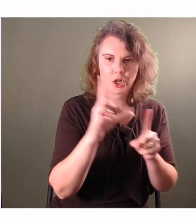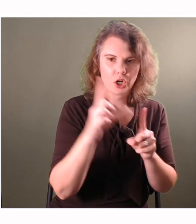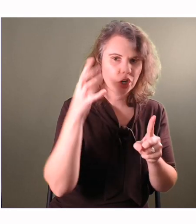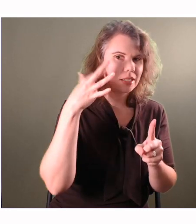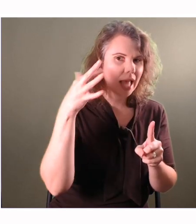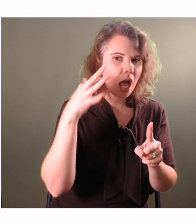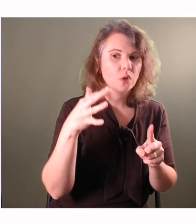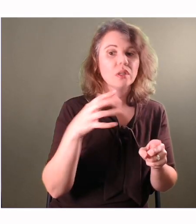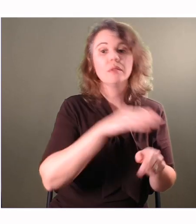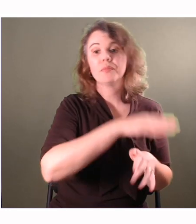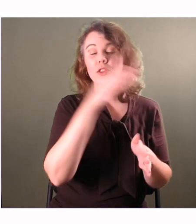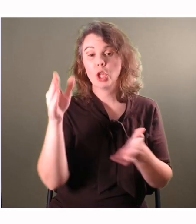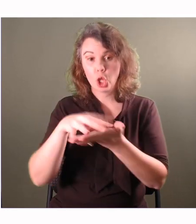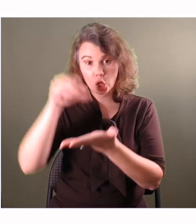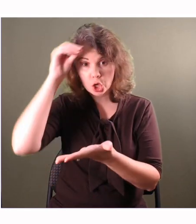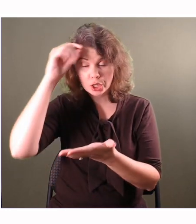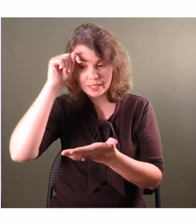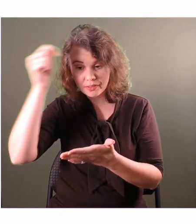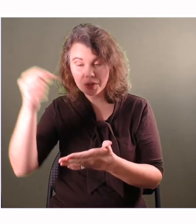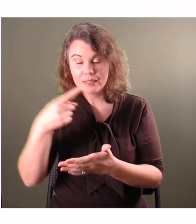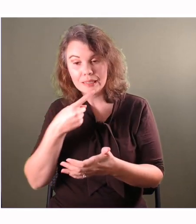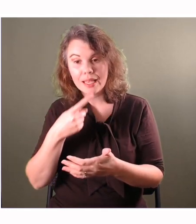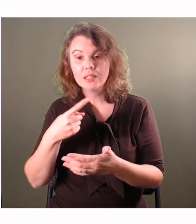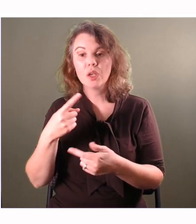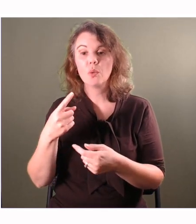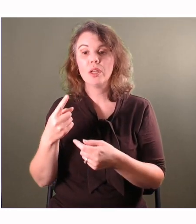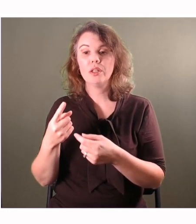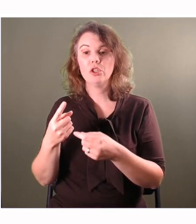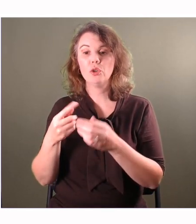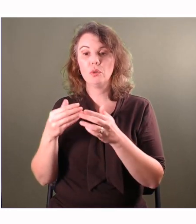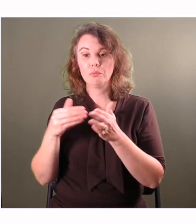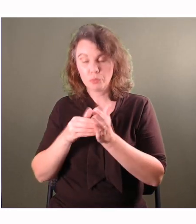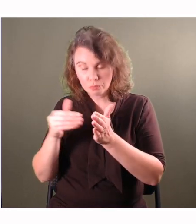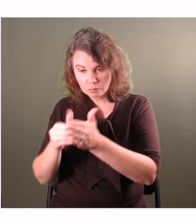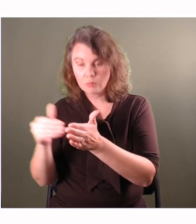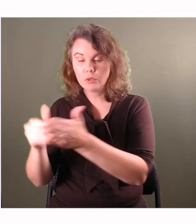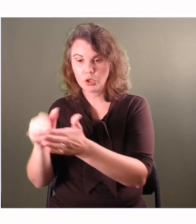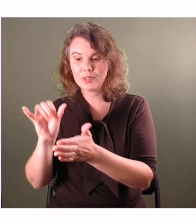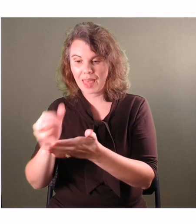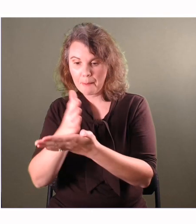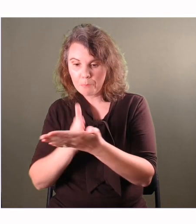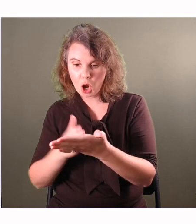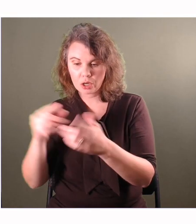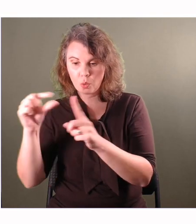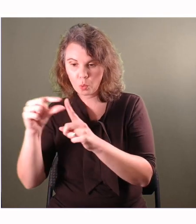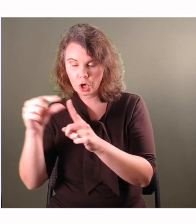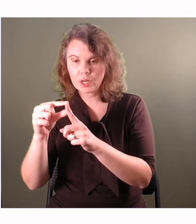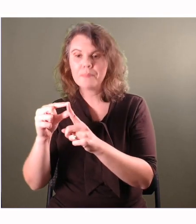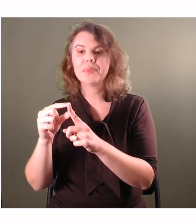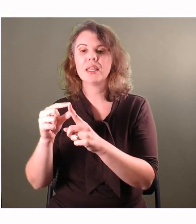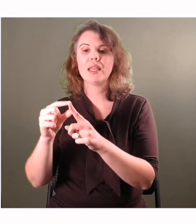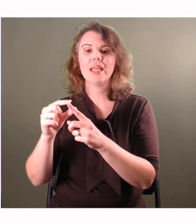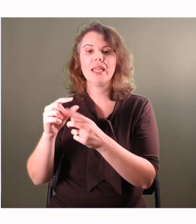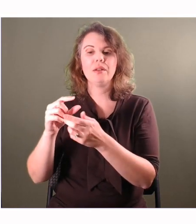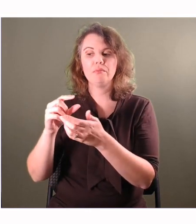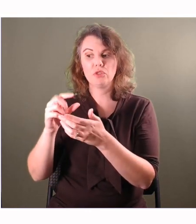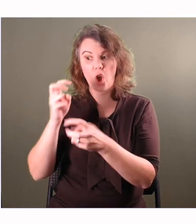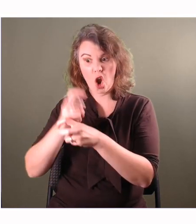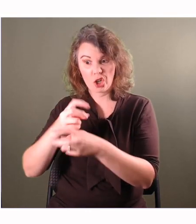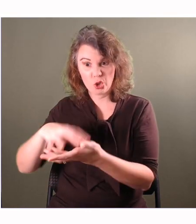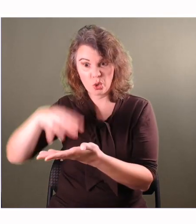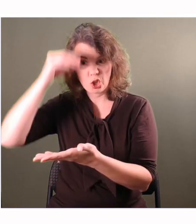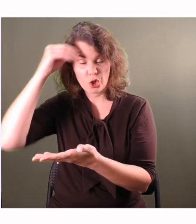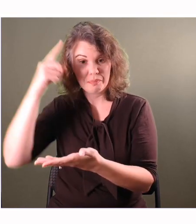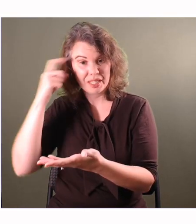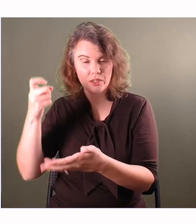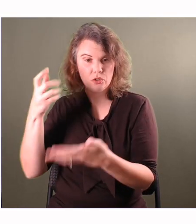you produce a syllable, you increase your ability to produce that syllable and syllables that are